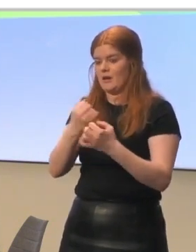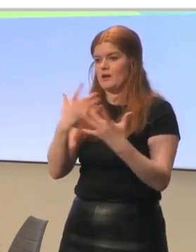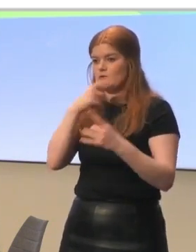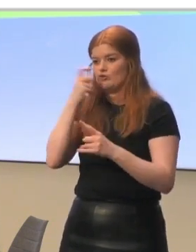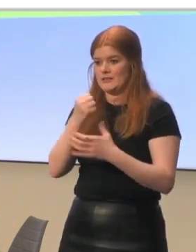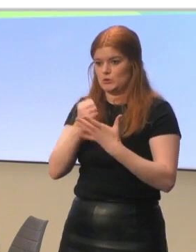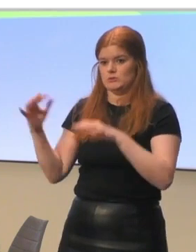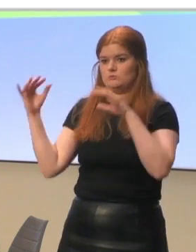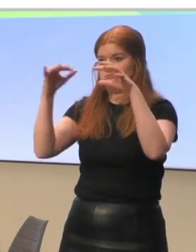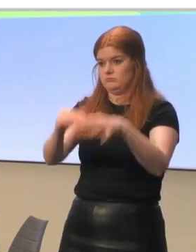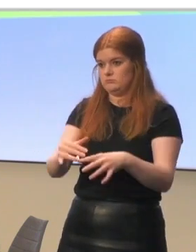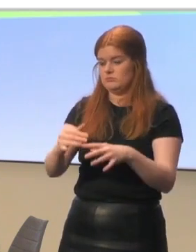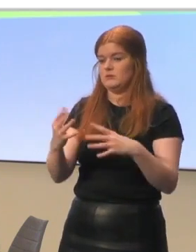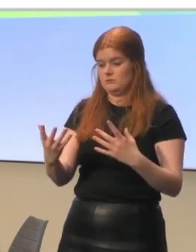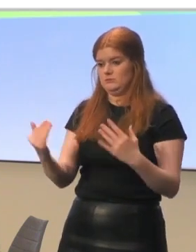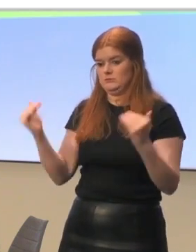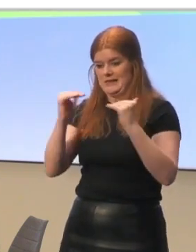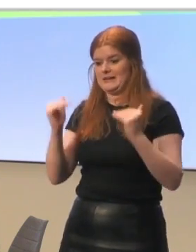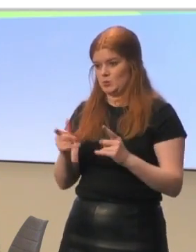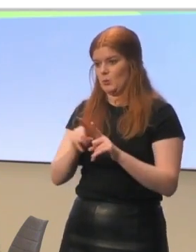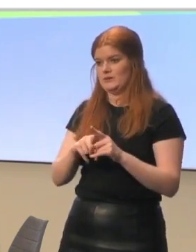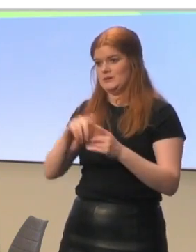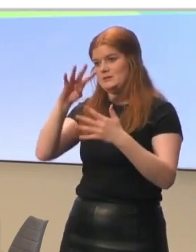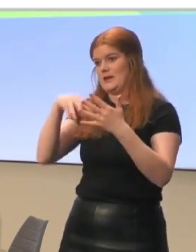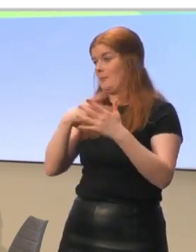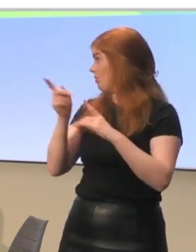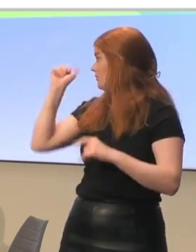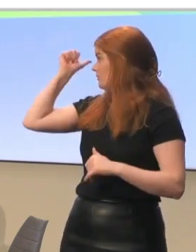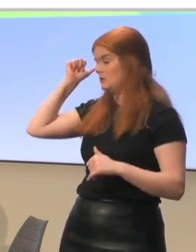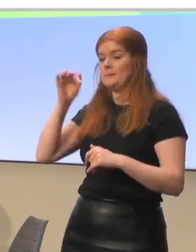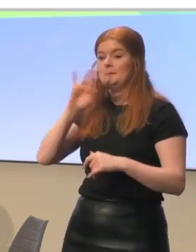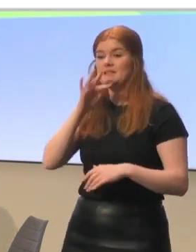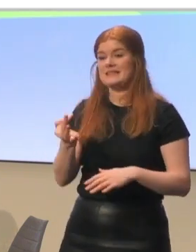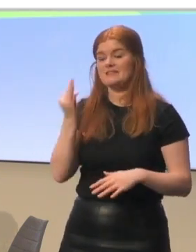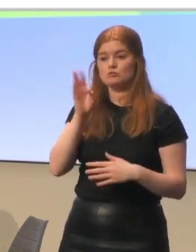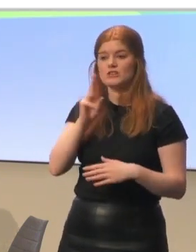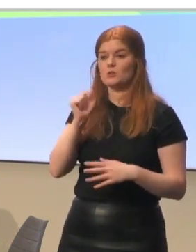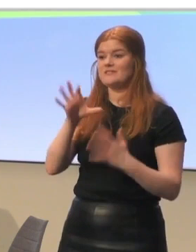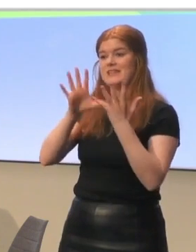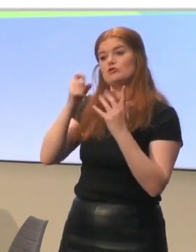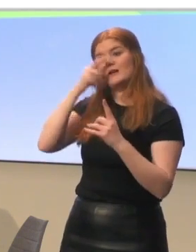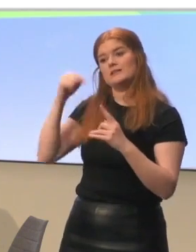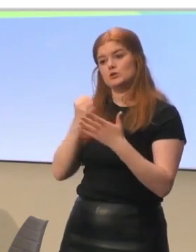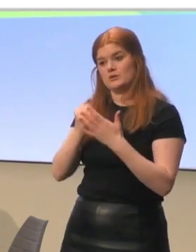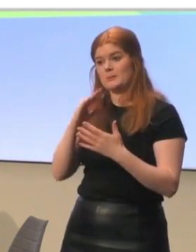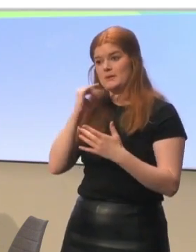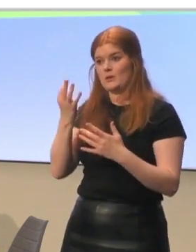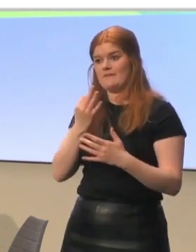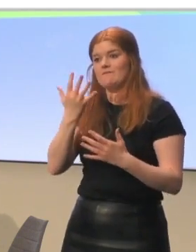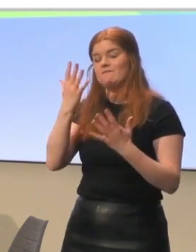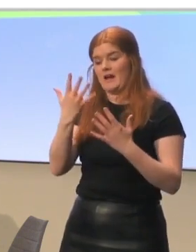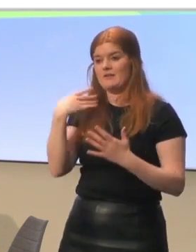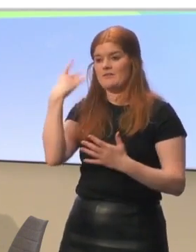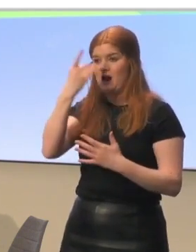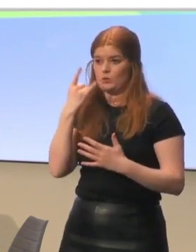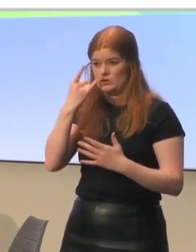Ukrainian students enrolled in line with the table opposite. So in other words, if you have 10 Ukrainians or more, you get 5 hours,